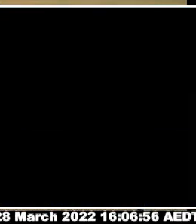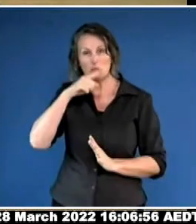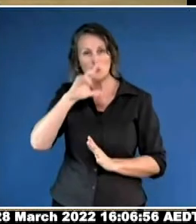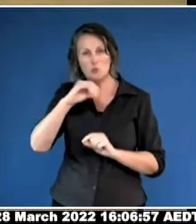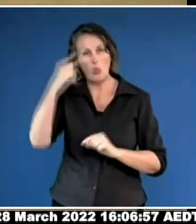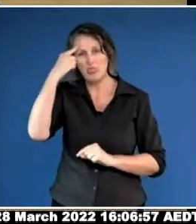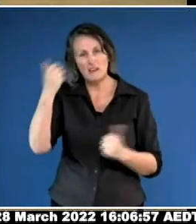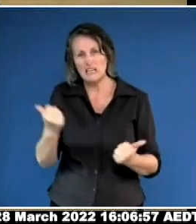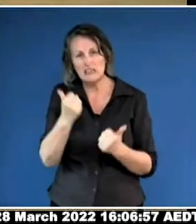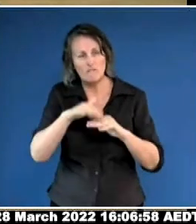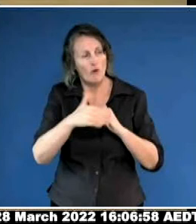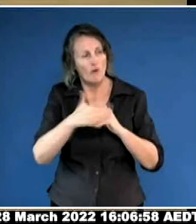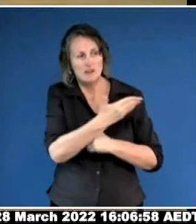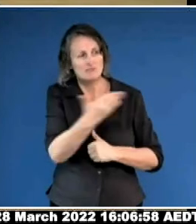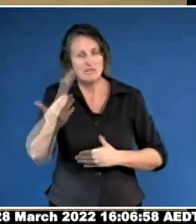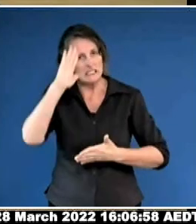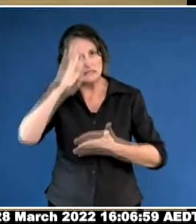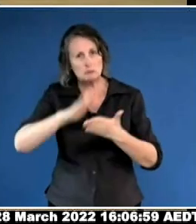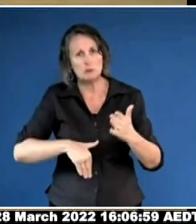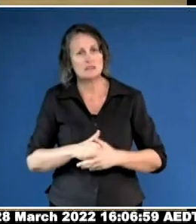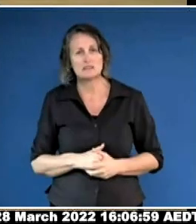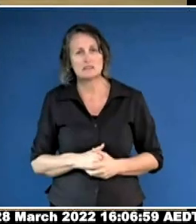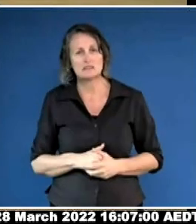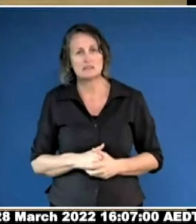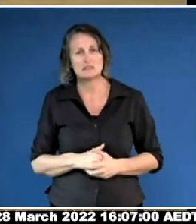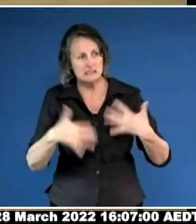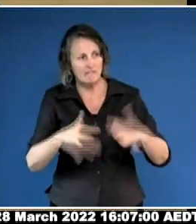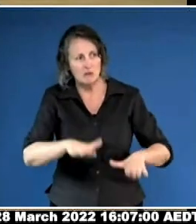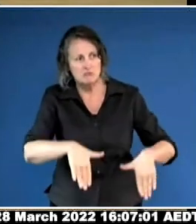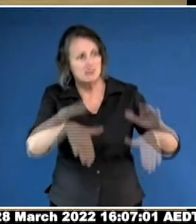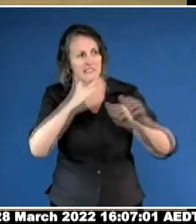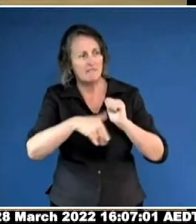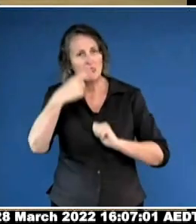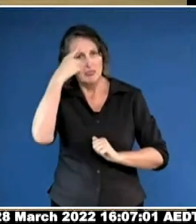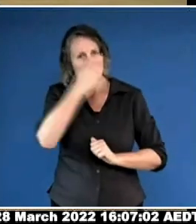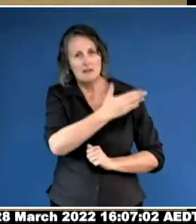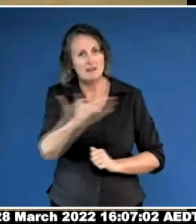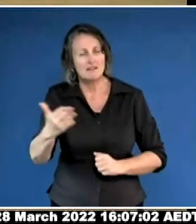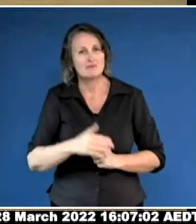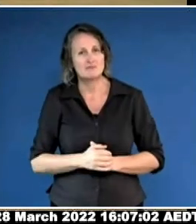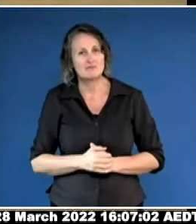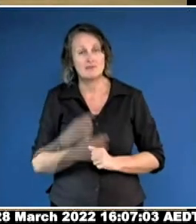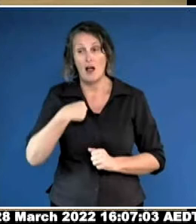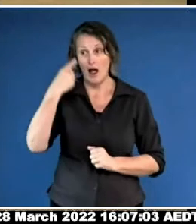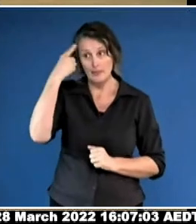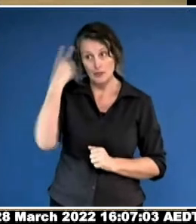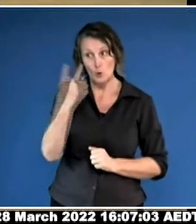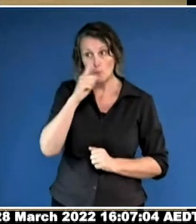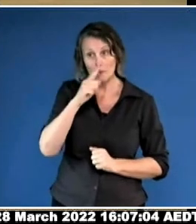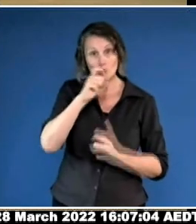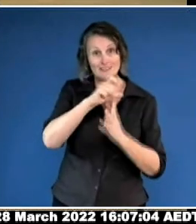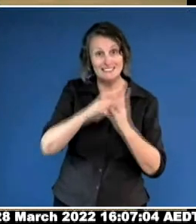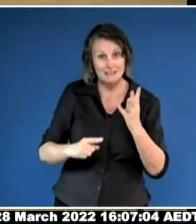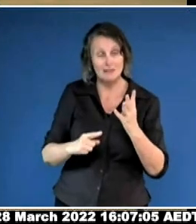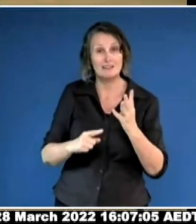and trauma experienced by end users. I think that it would be helpful for people with disability to